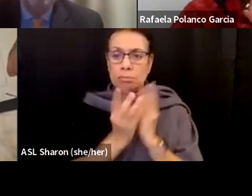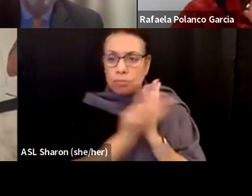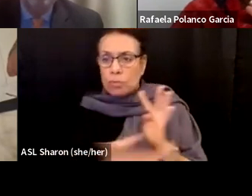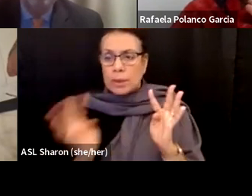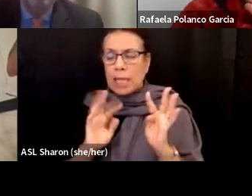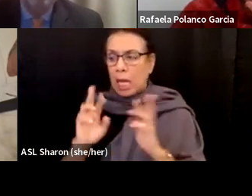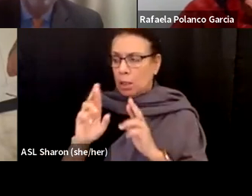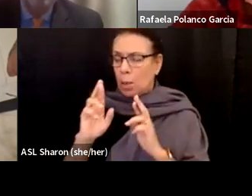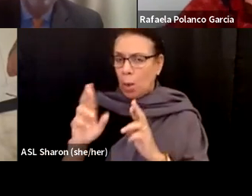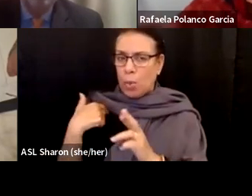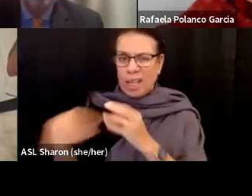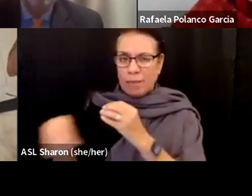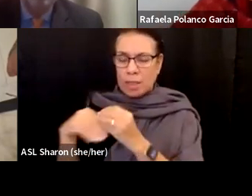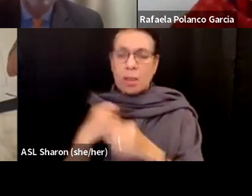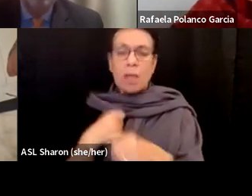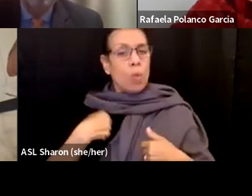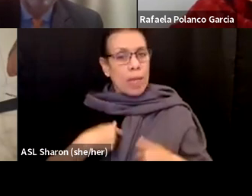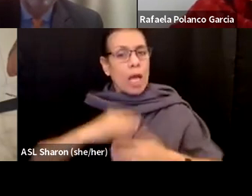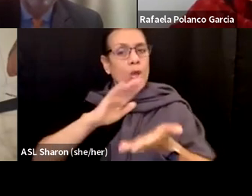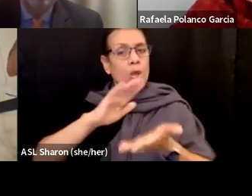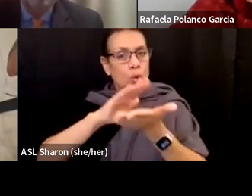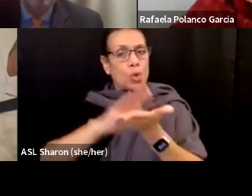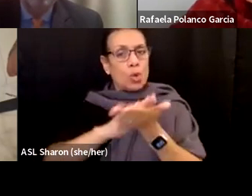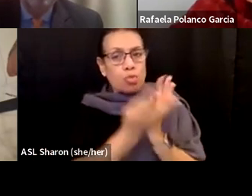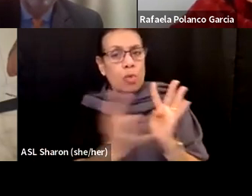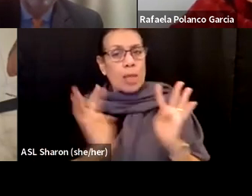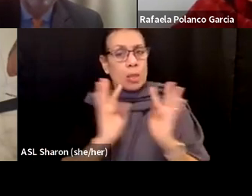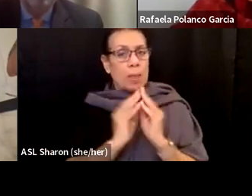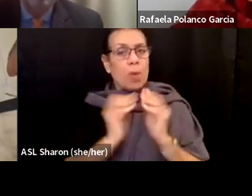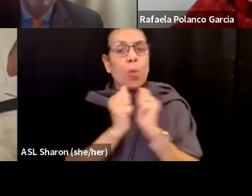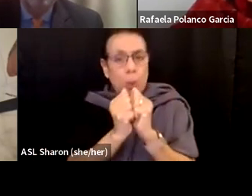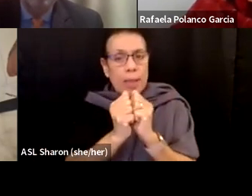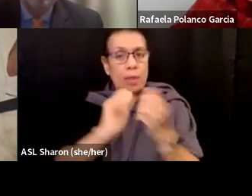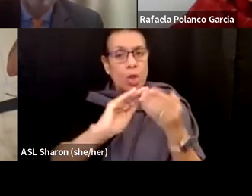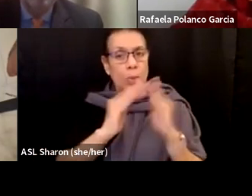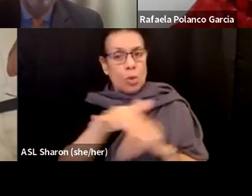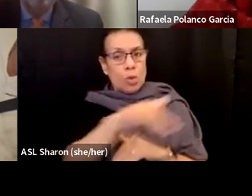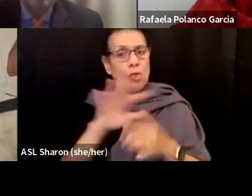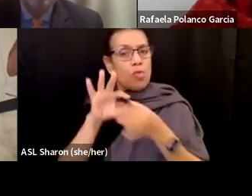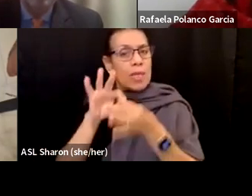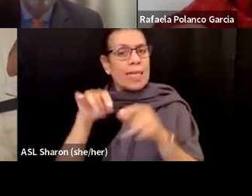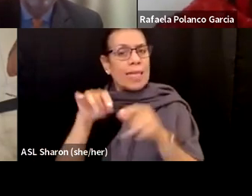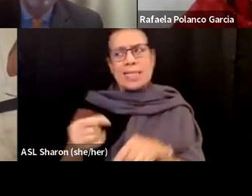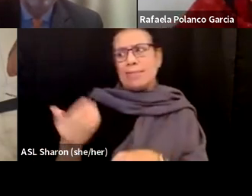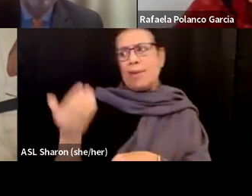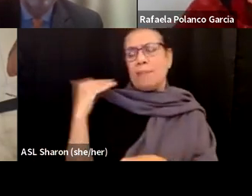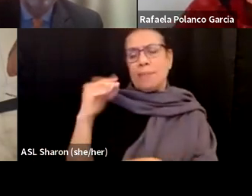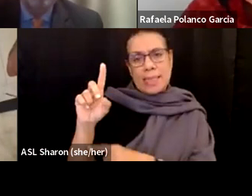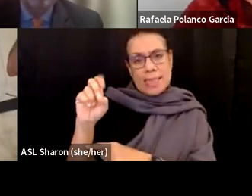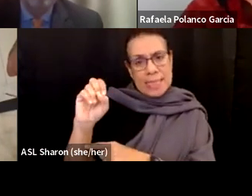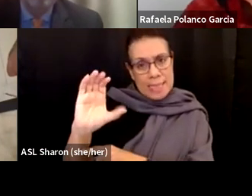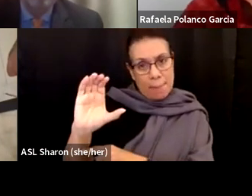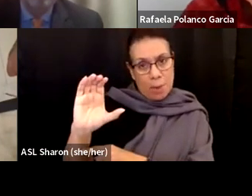she's on the call but they held a school equity roundtable with the community about this back in december and then